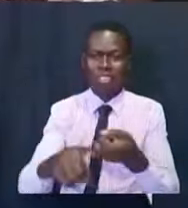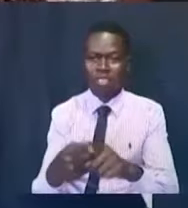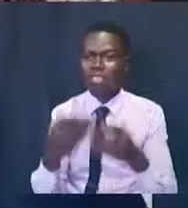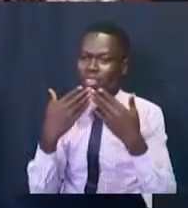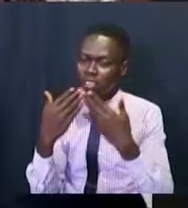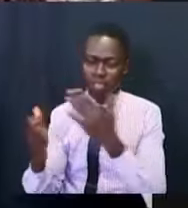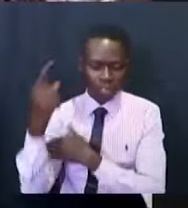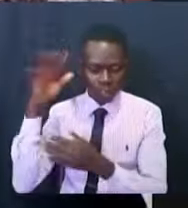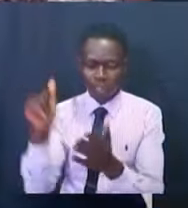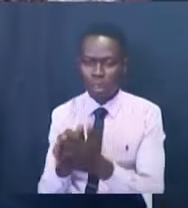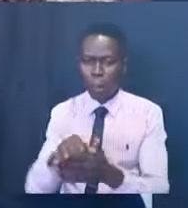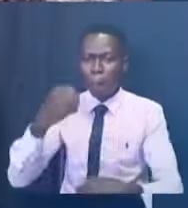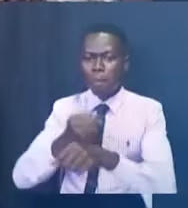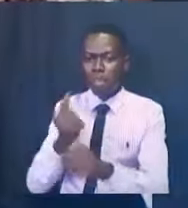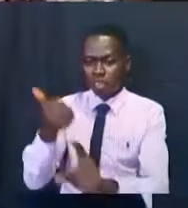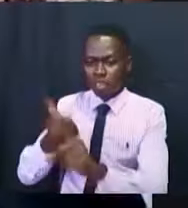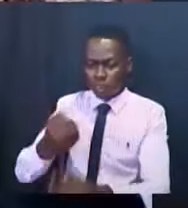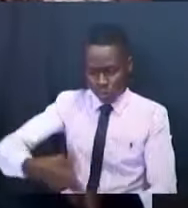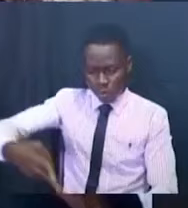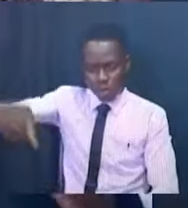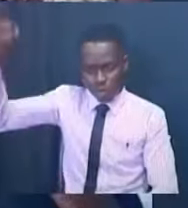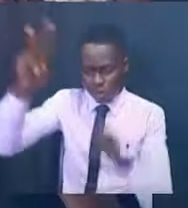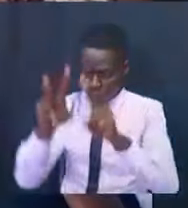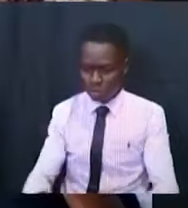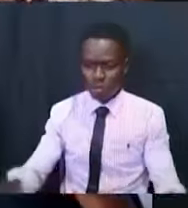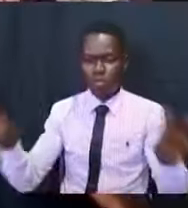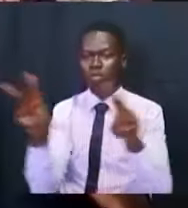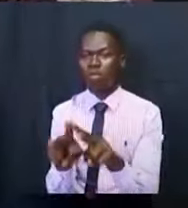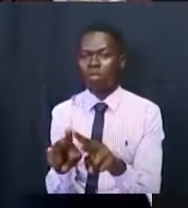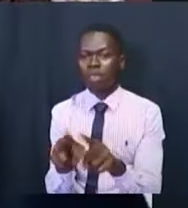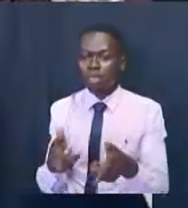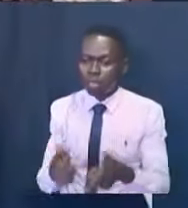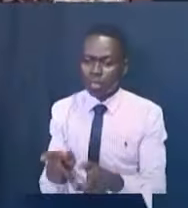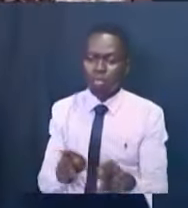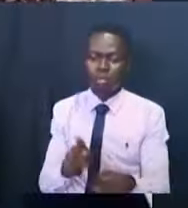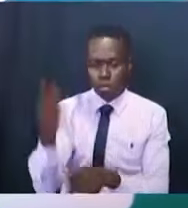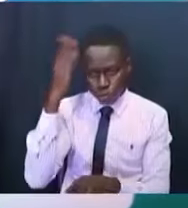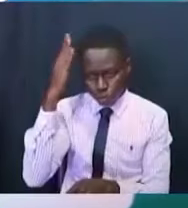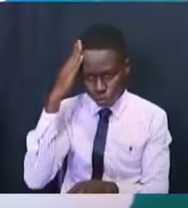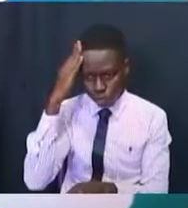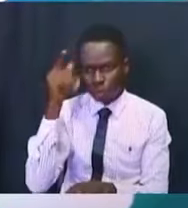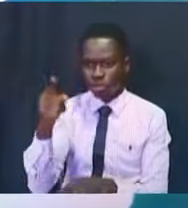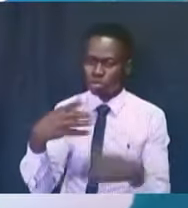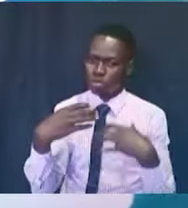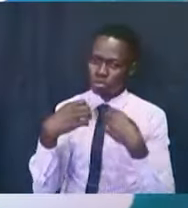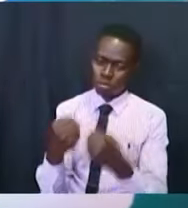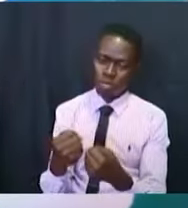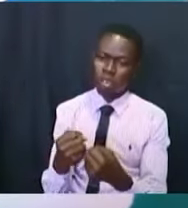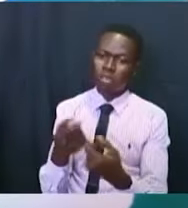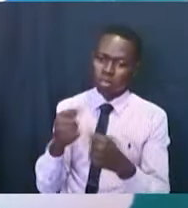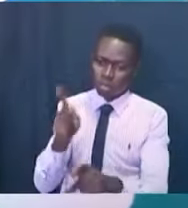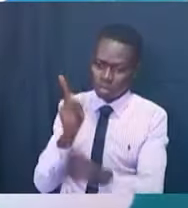that. Set yourself higher standards. Right at the beginning, let people know who you are. And stick to